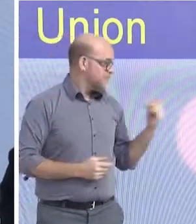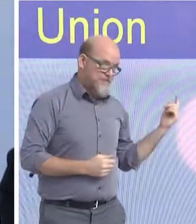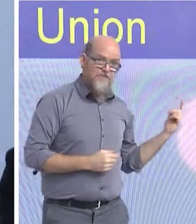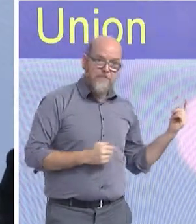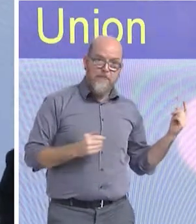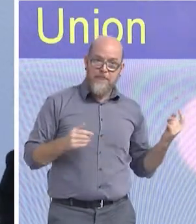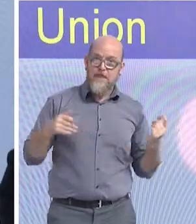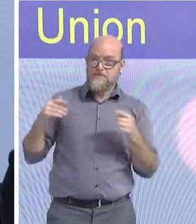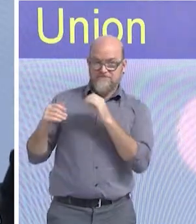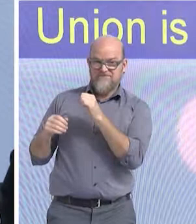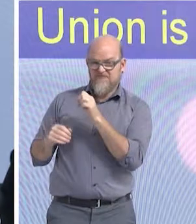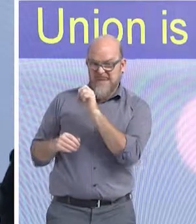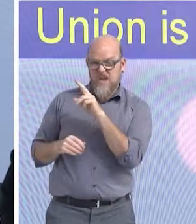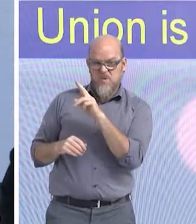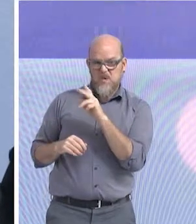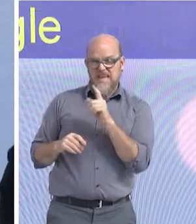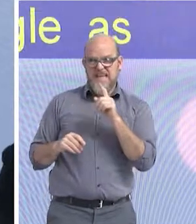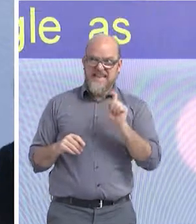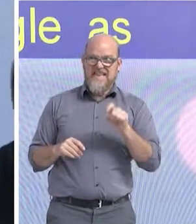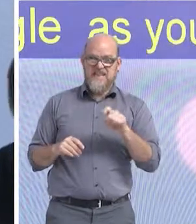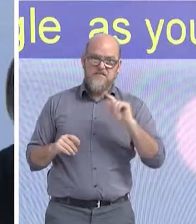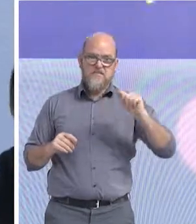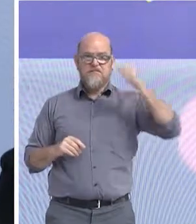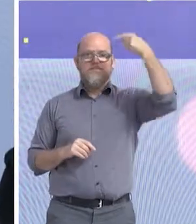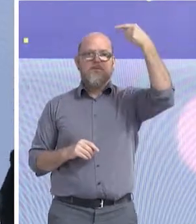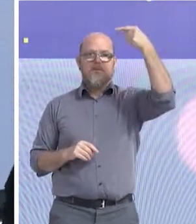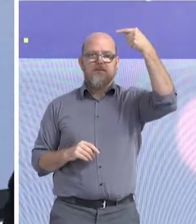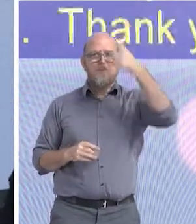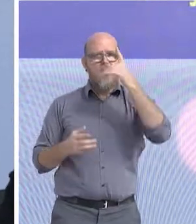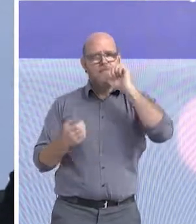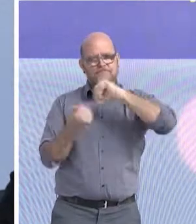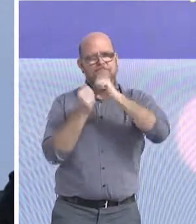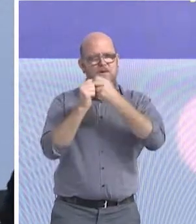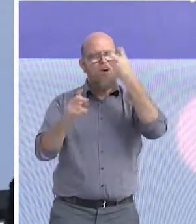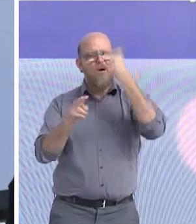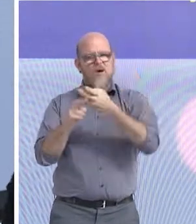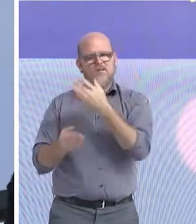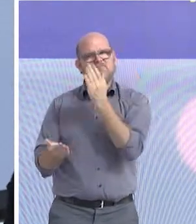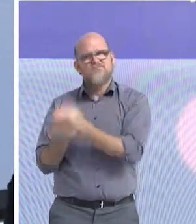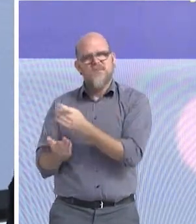as you've said, continues. So thank you very much indeed. Please join me in thanking Emily.